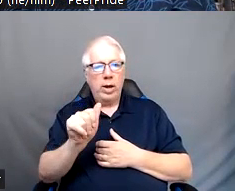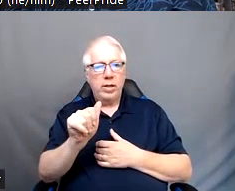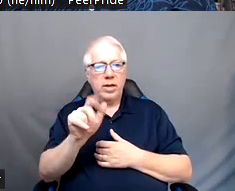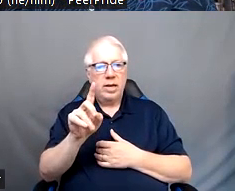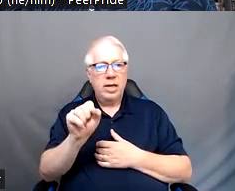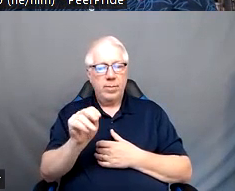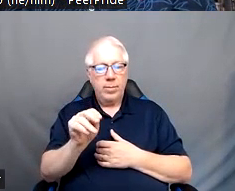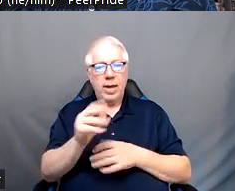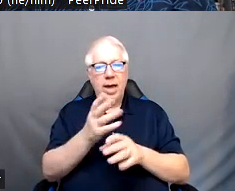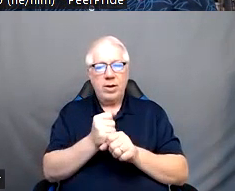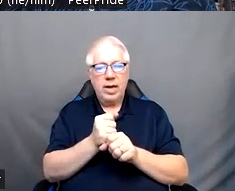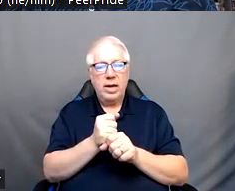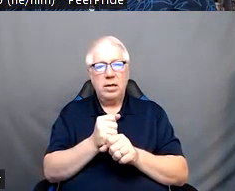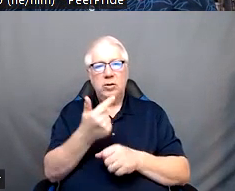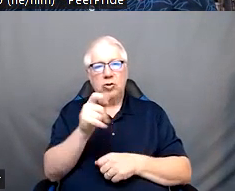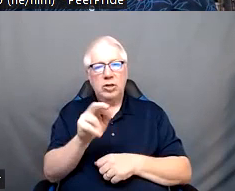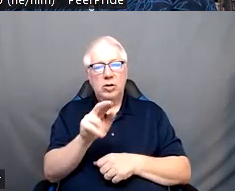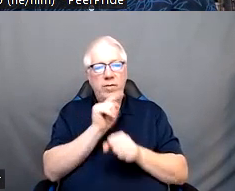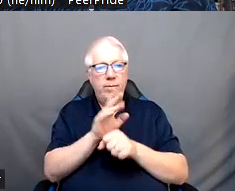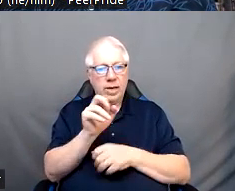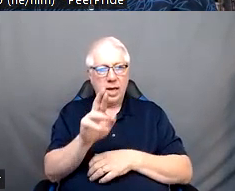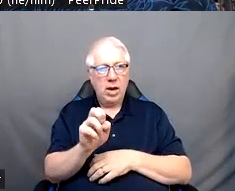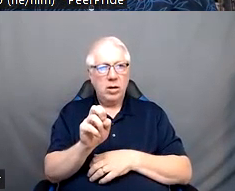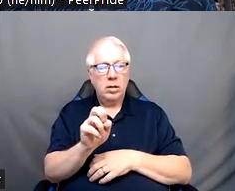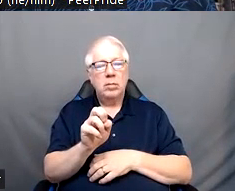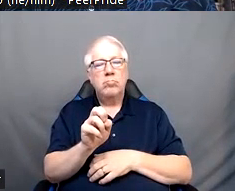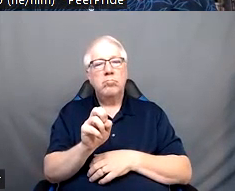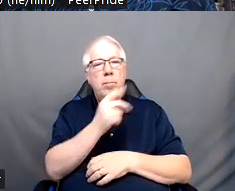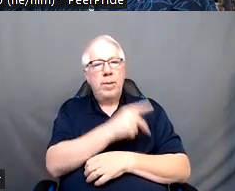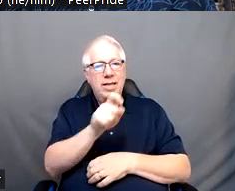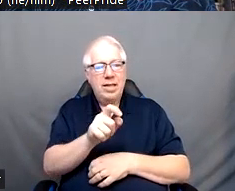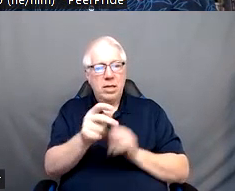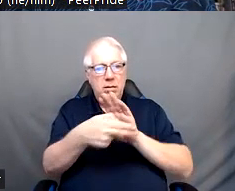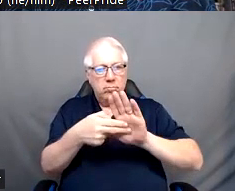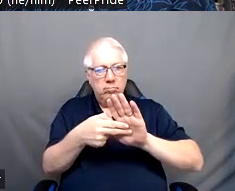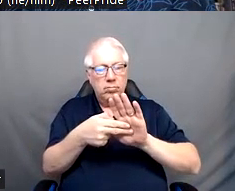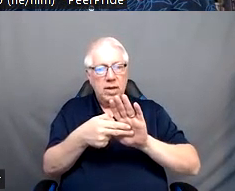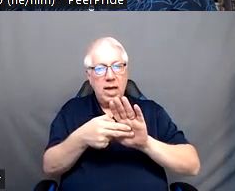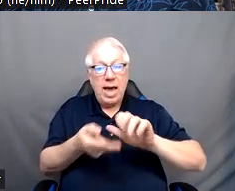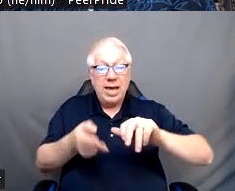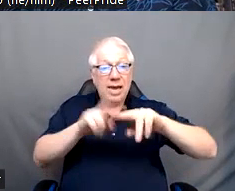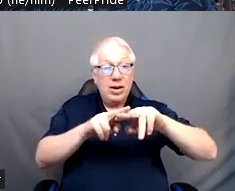to receive gender affirming care, patients often need this diagnosis, and this can increase stigmatization or